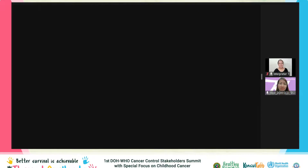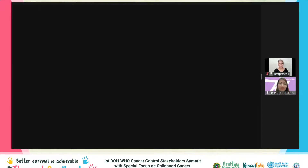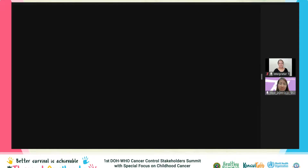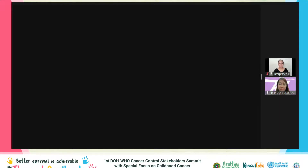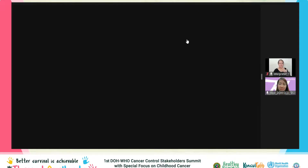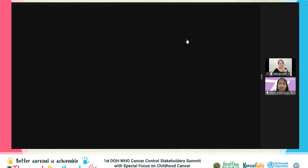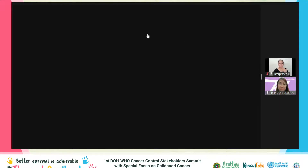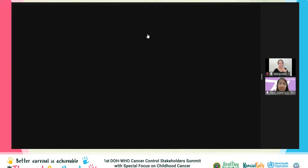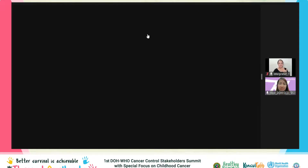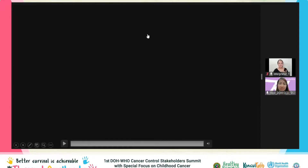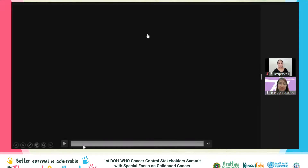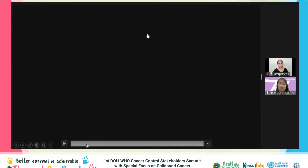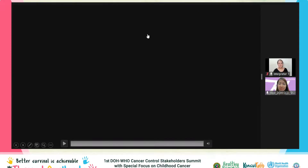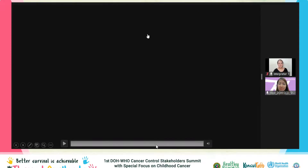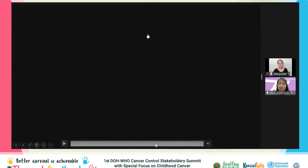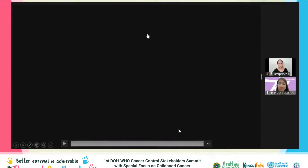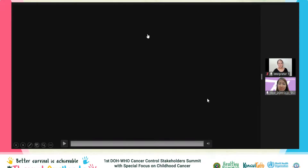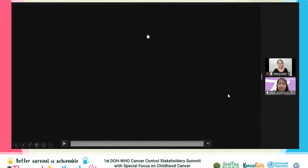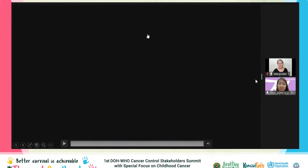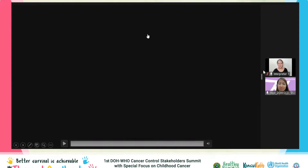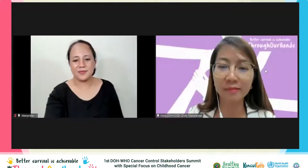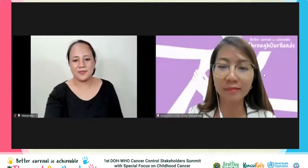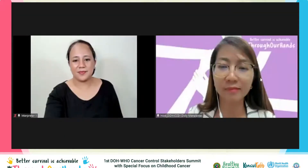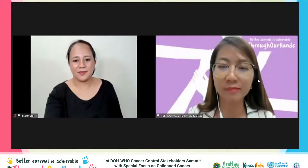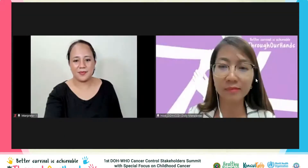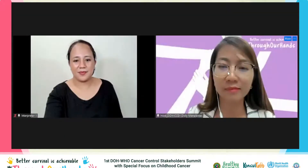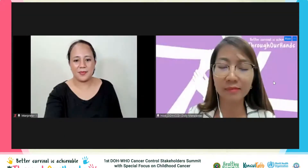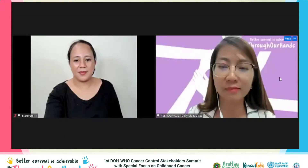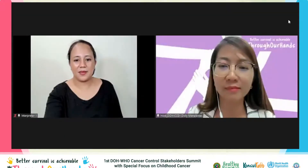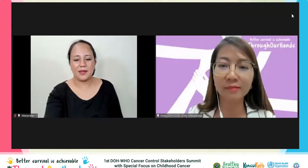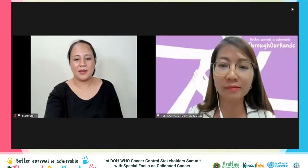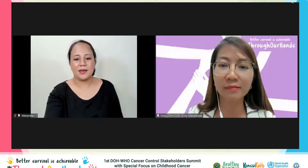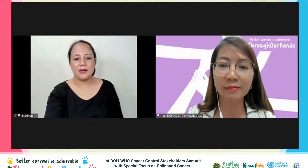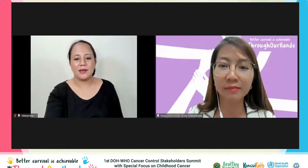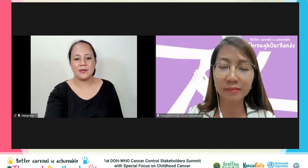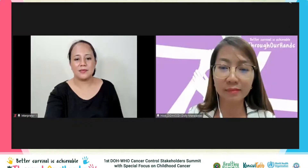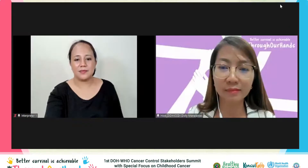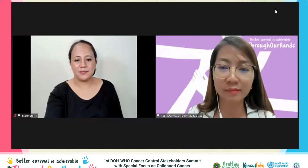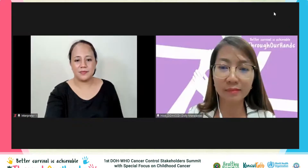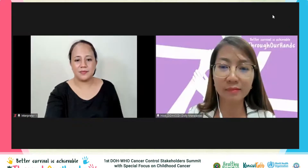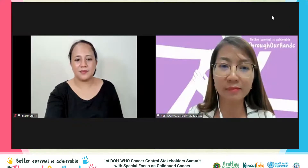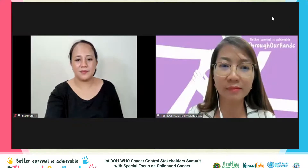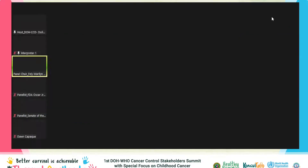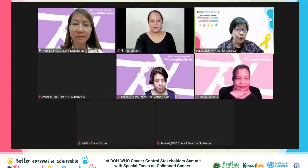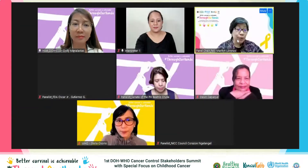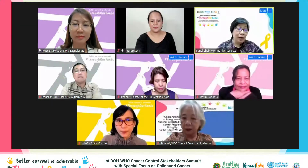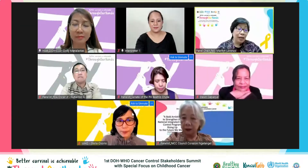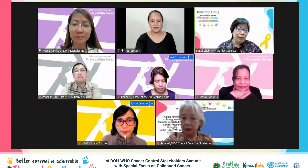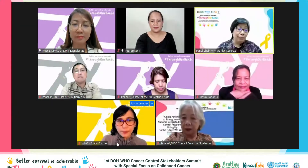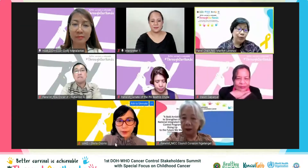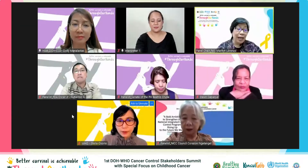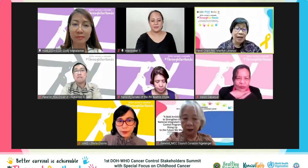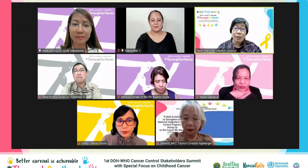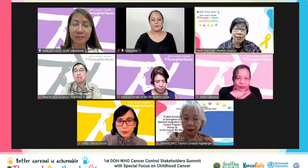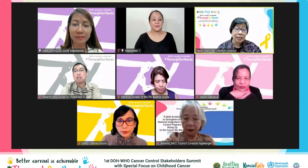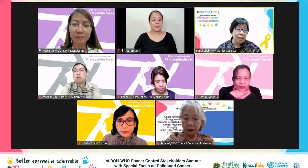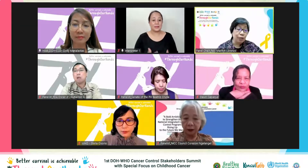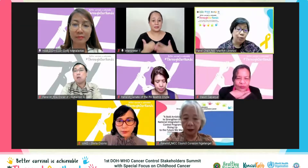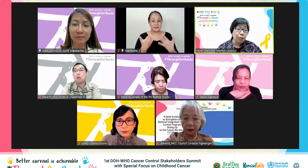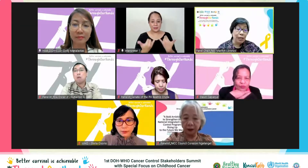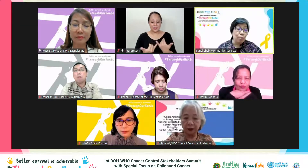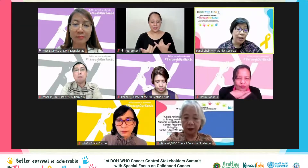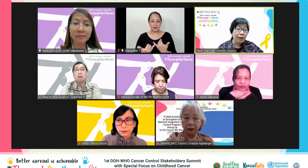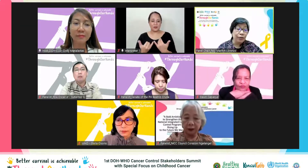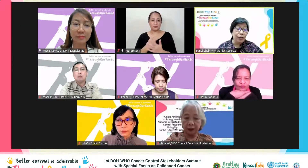Thank you. Thank you very much, Dr. Santiago, for closing our program. So today was